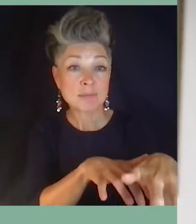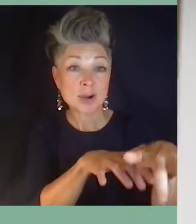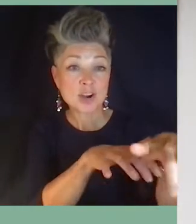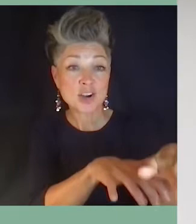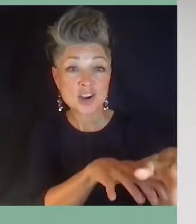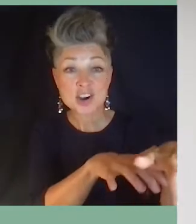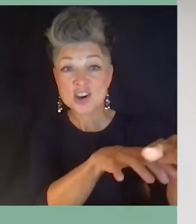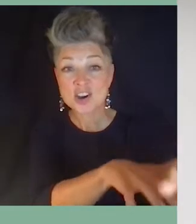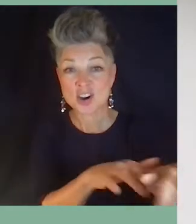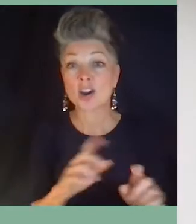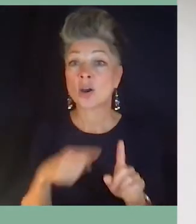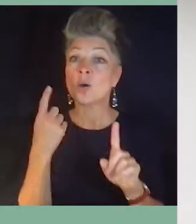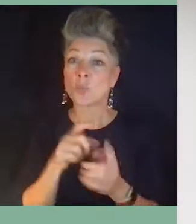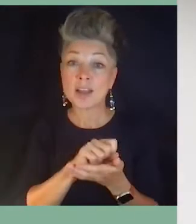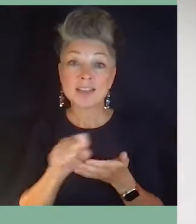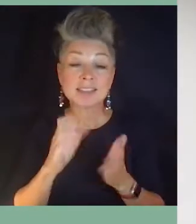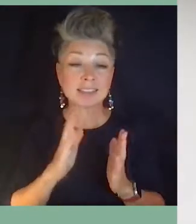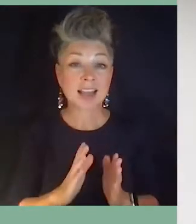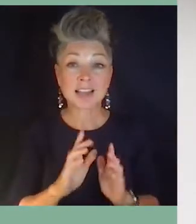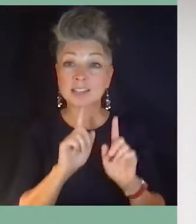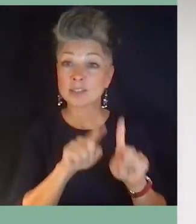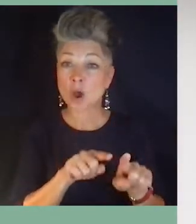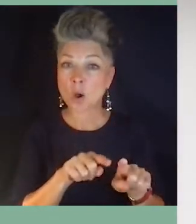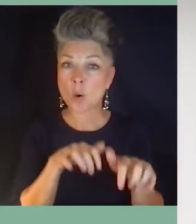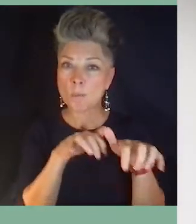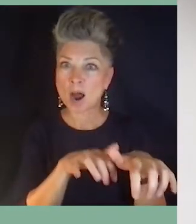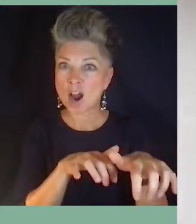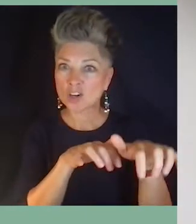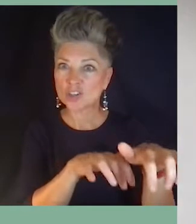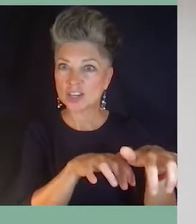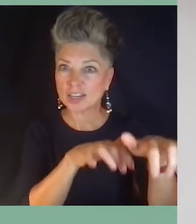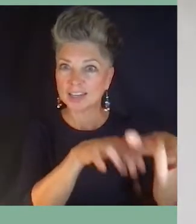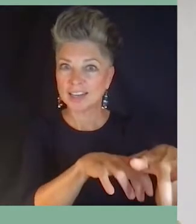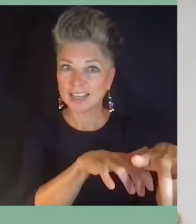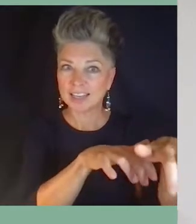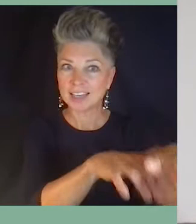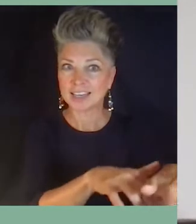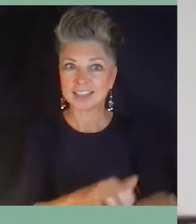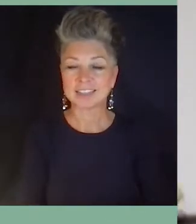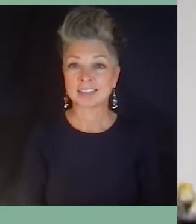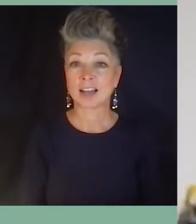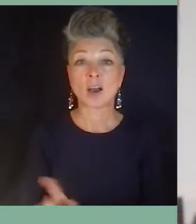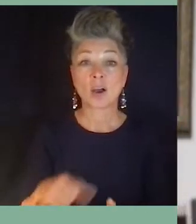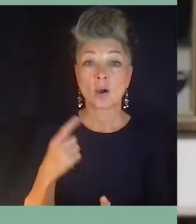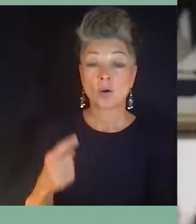in that number. When the saints come marching